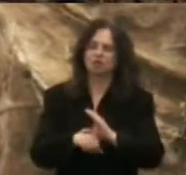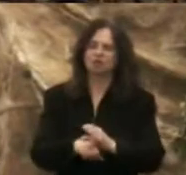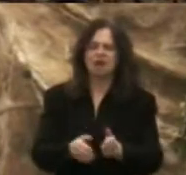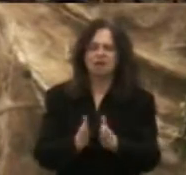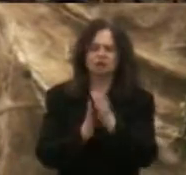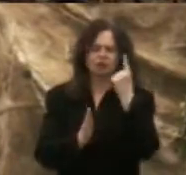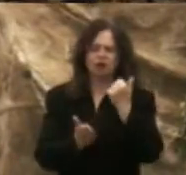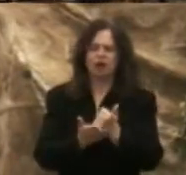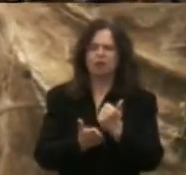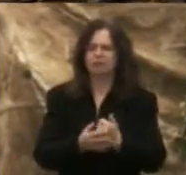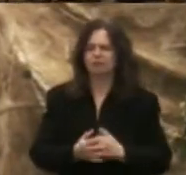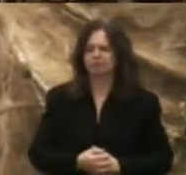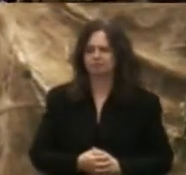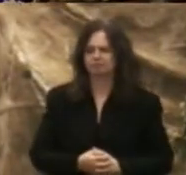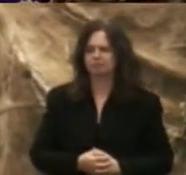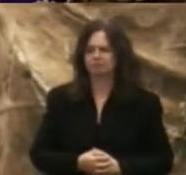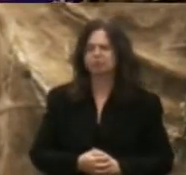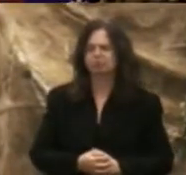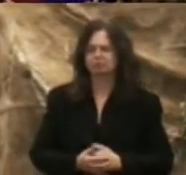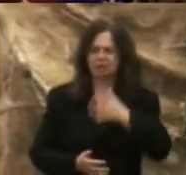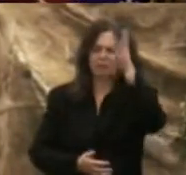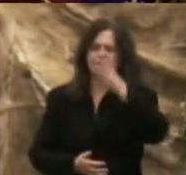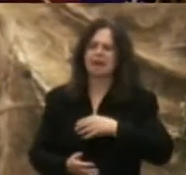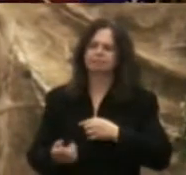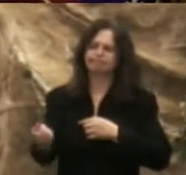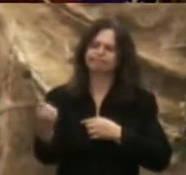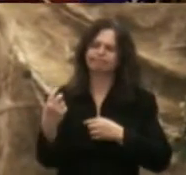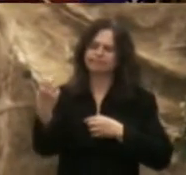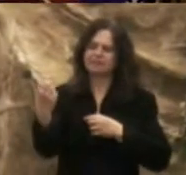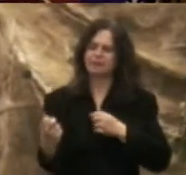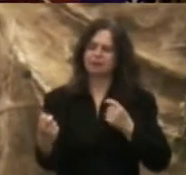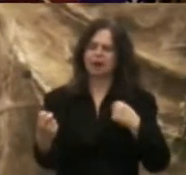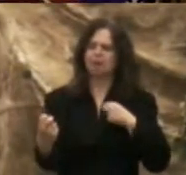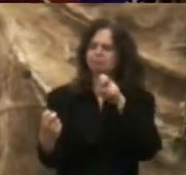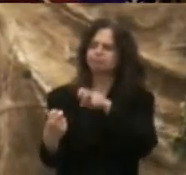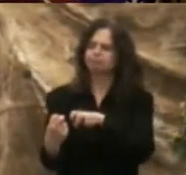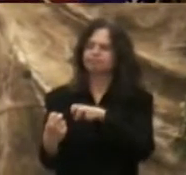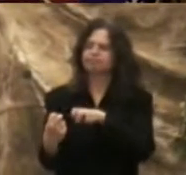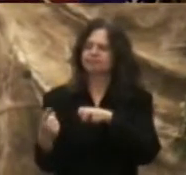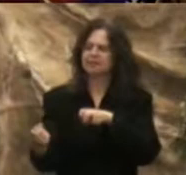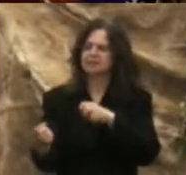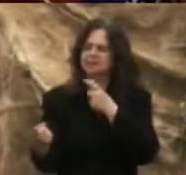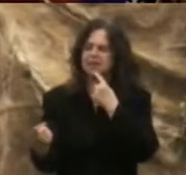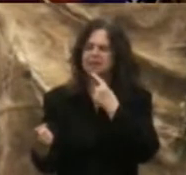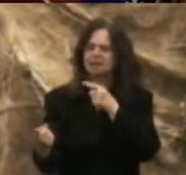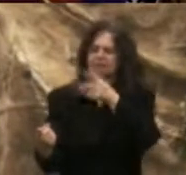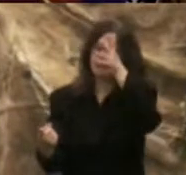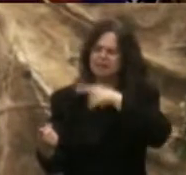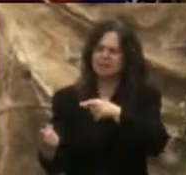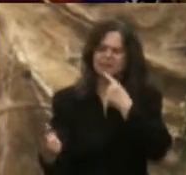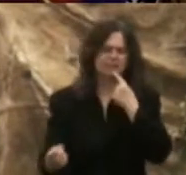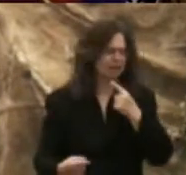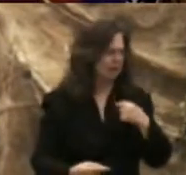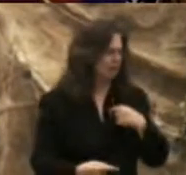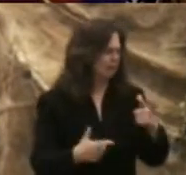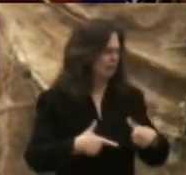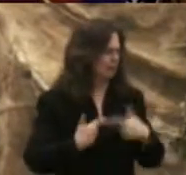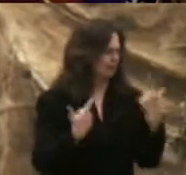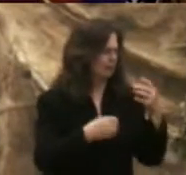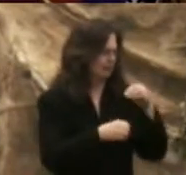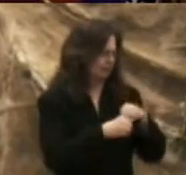were not many sentences into our visit when he said, "I've been living in